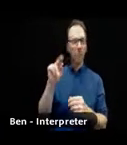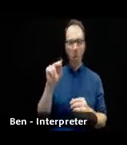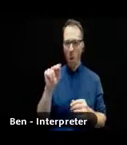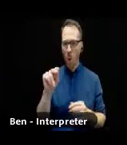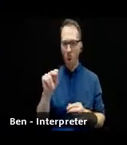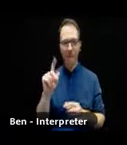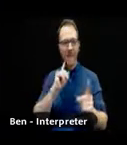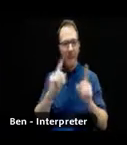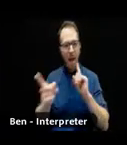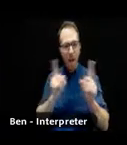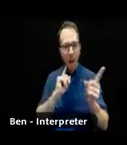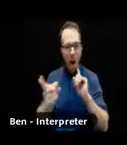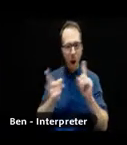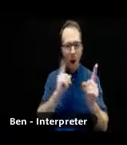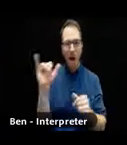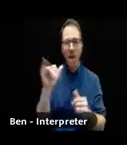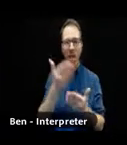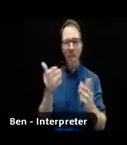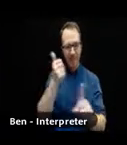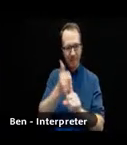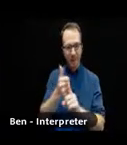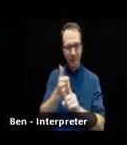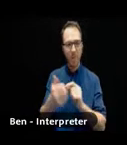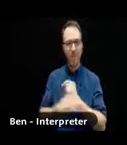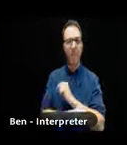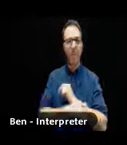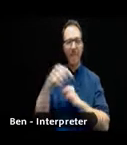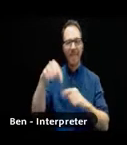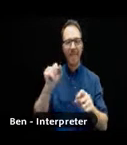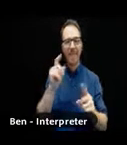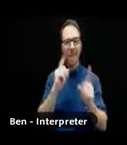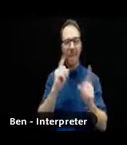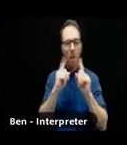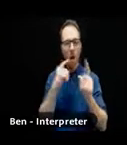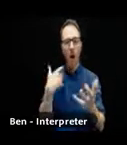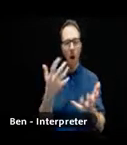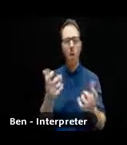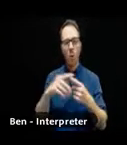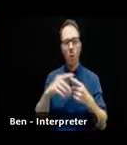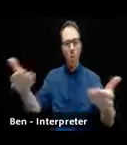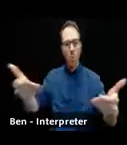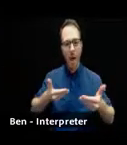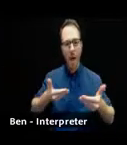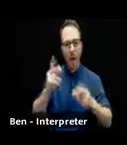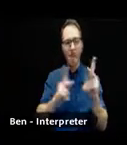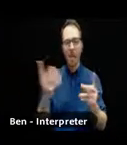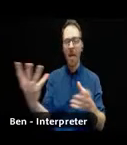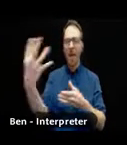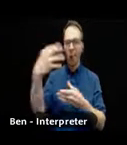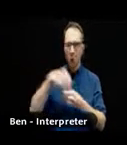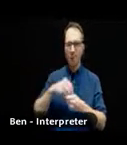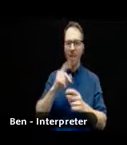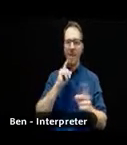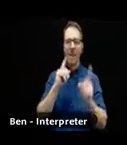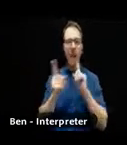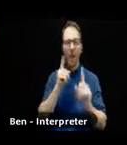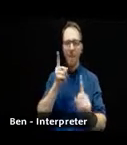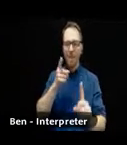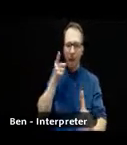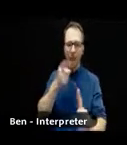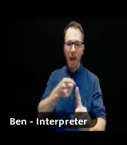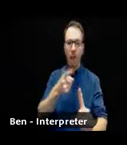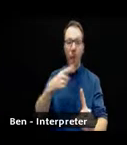just like the thing itself. This is a dialogue, and I just really want to welcome people into the dialogue, particularly those of us with